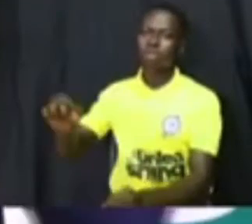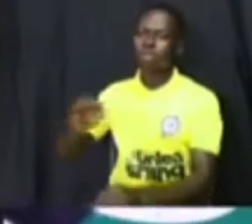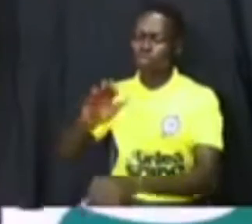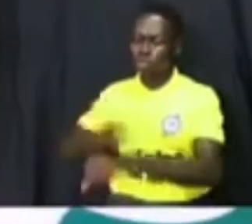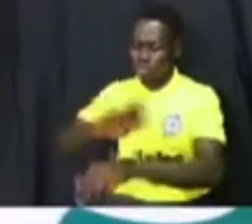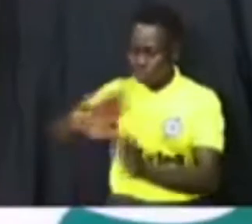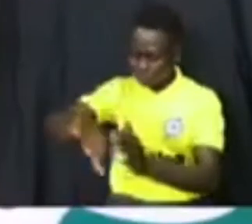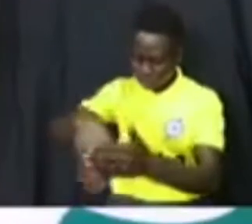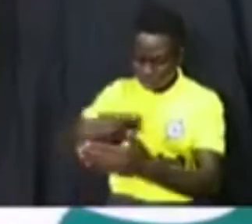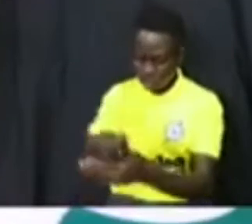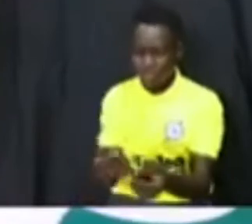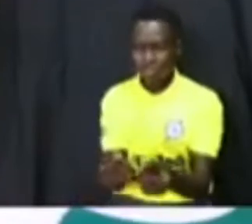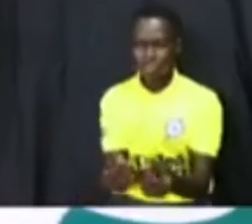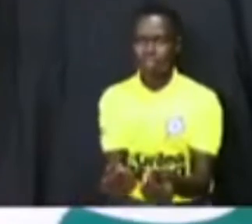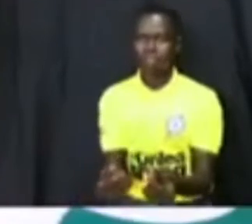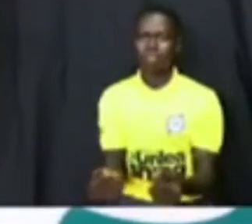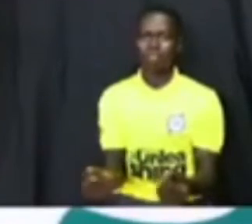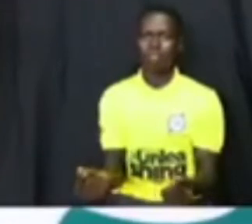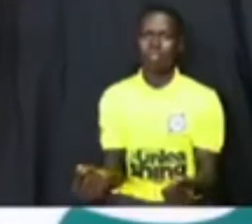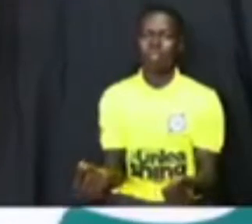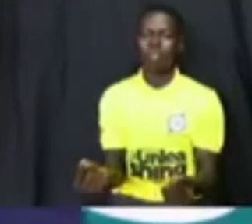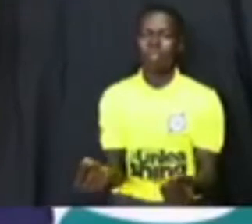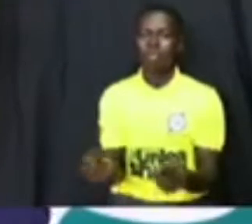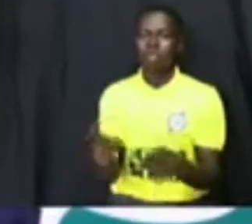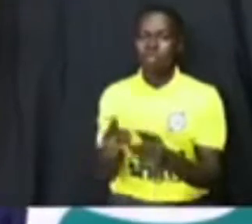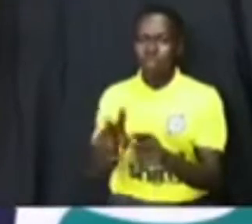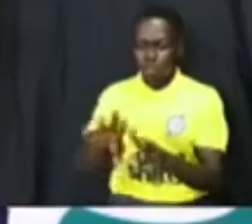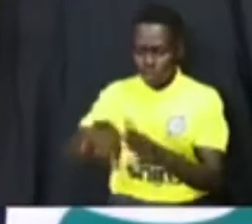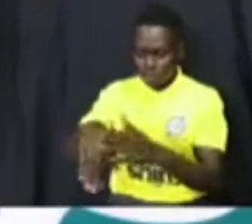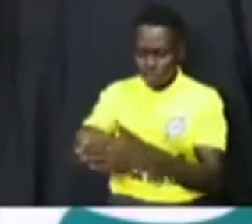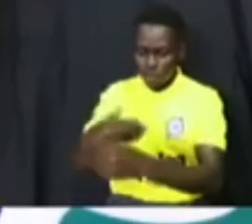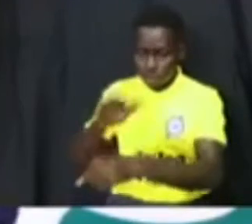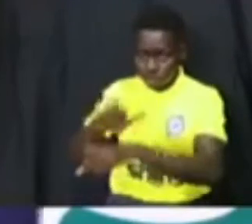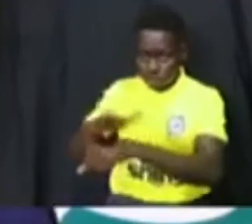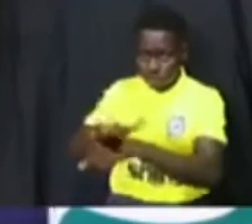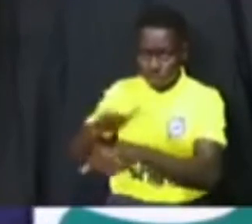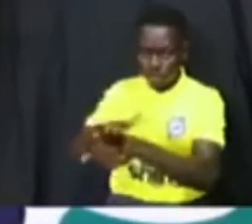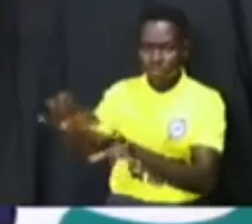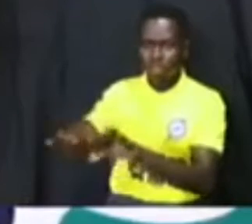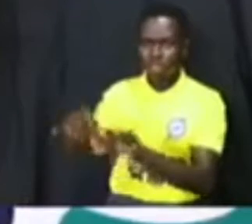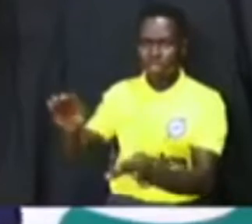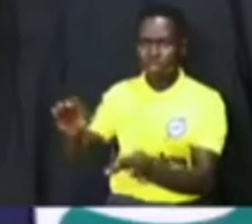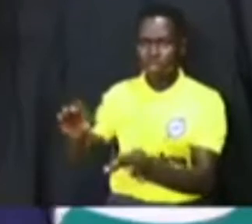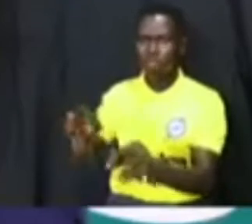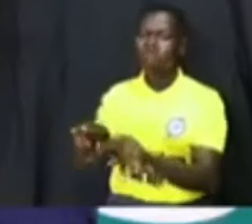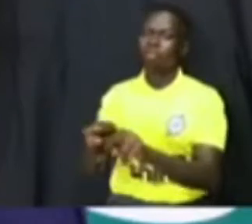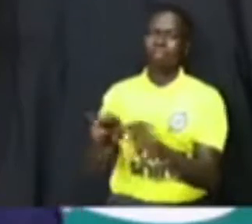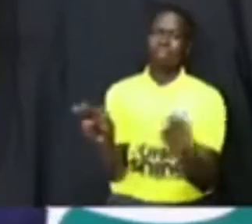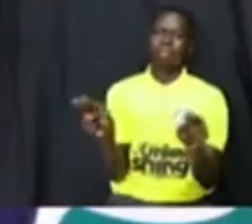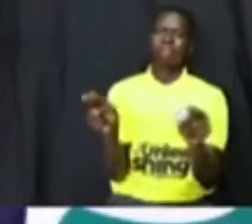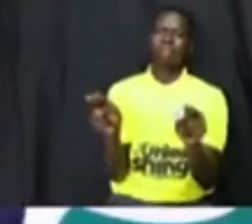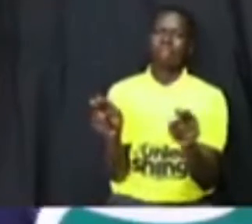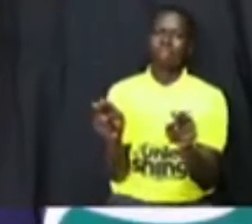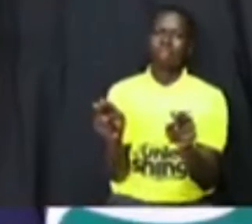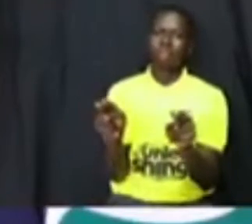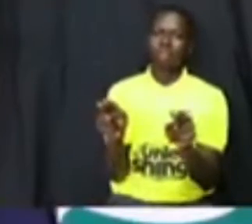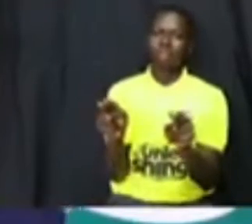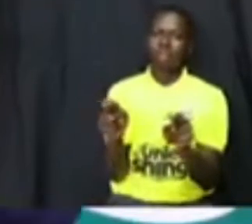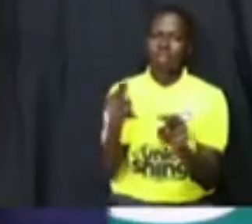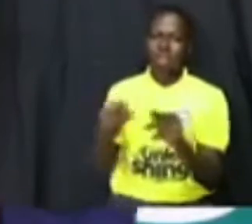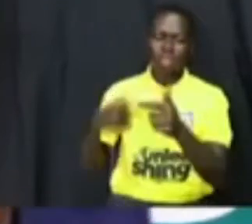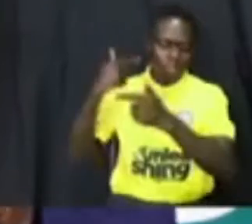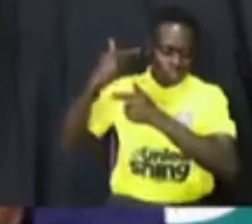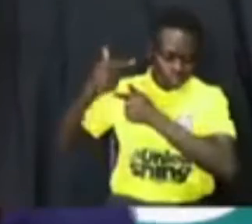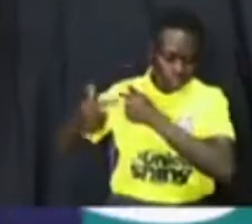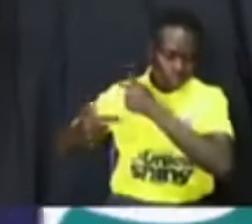So the upon spirit is incidental on subsequent